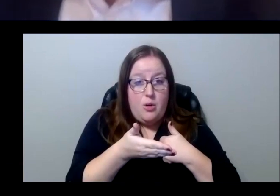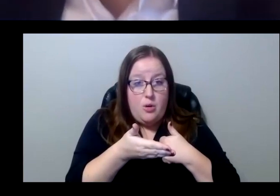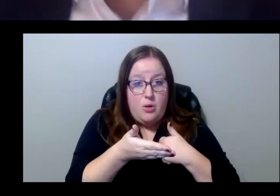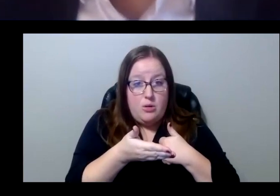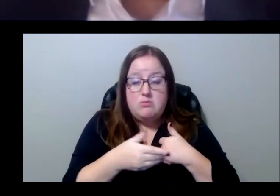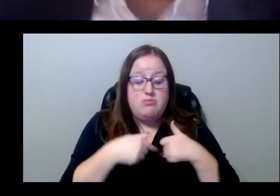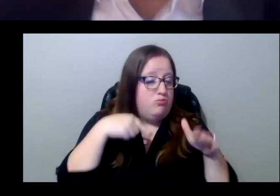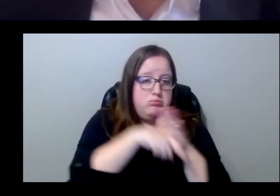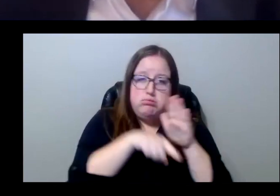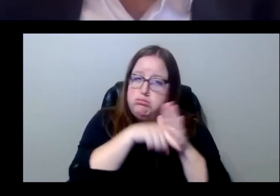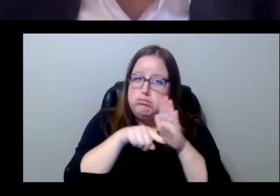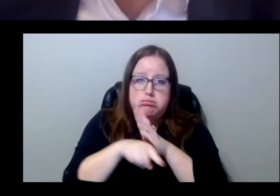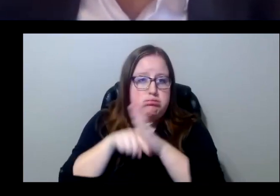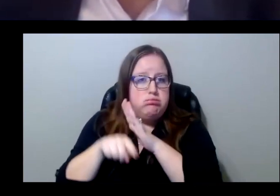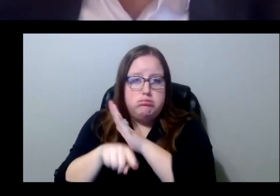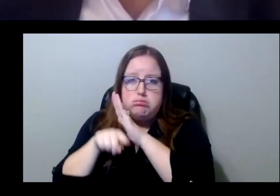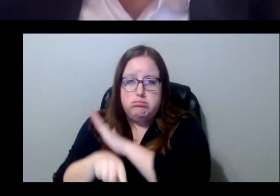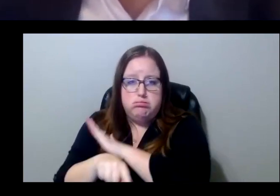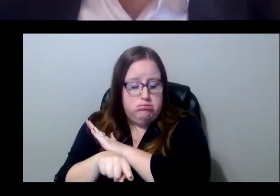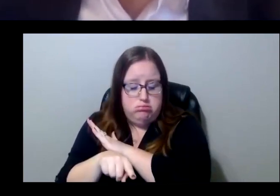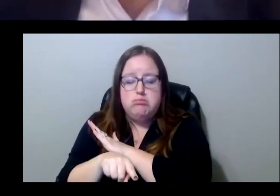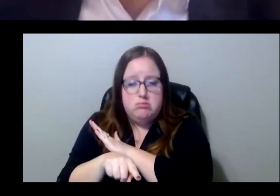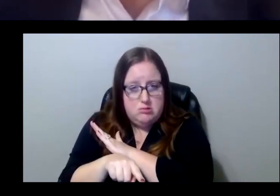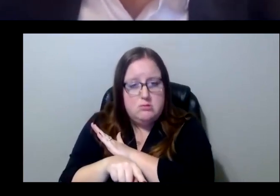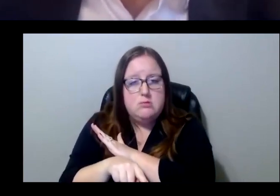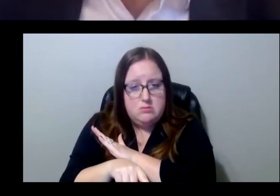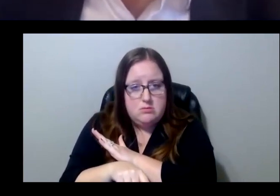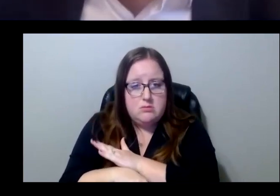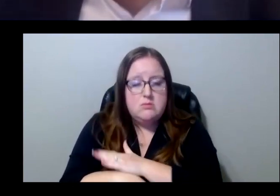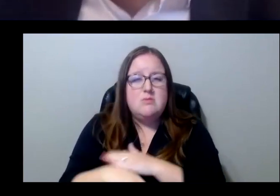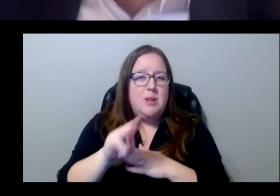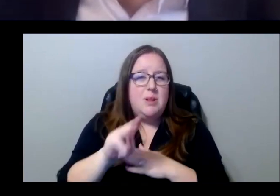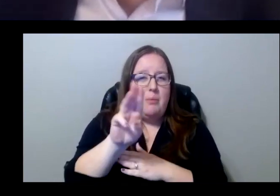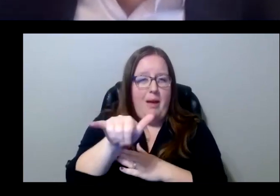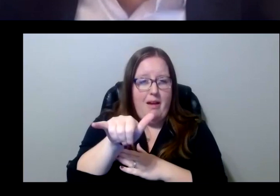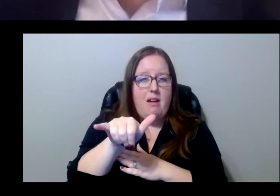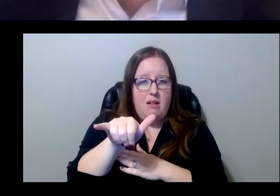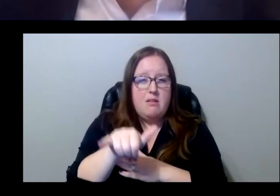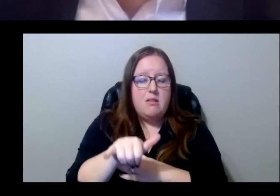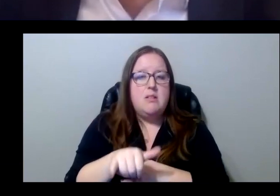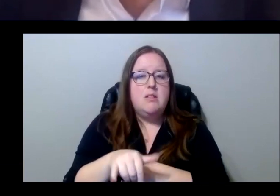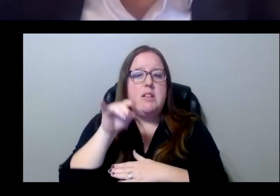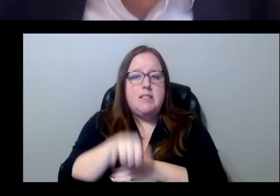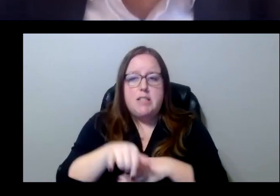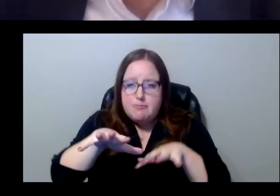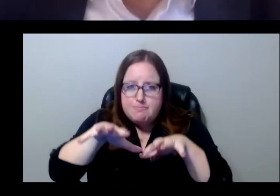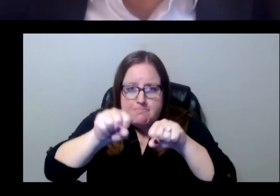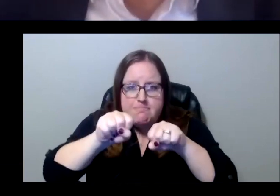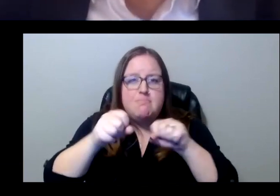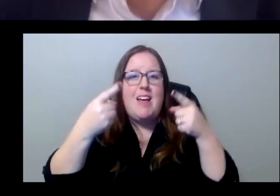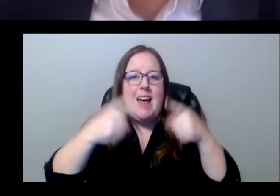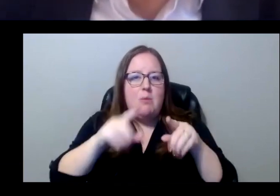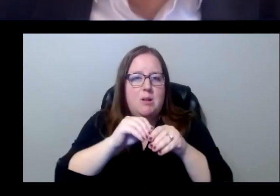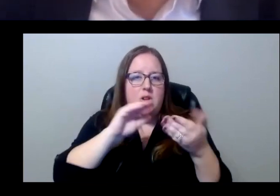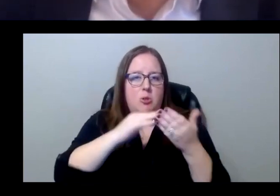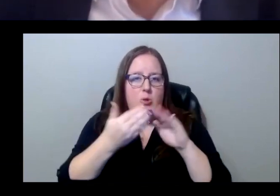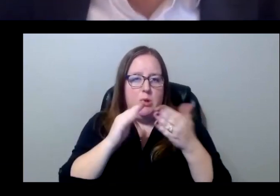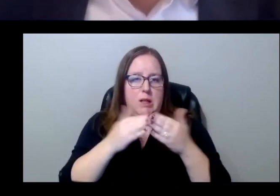the hangar. And in the hangar were various offices and storage spaces that the prisoners were